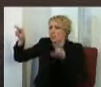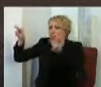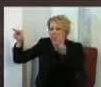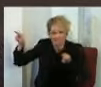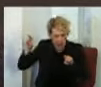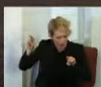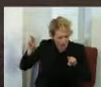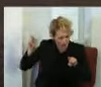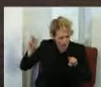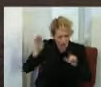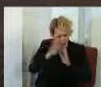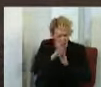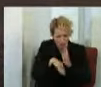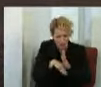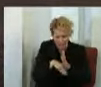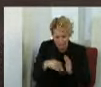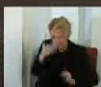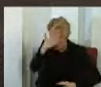40 minutes away because you forgot.